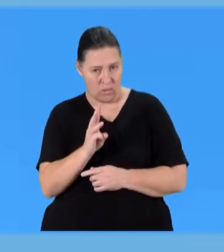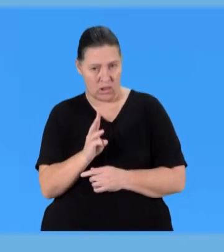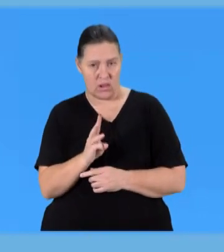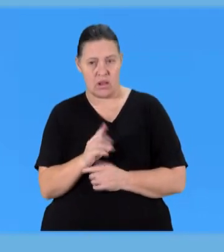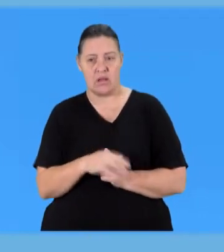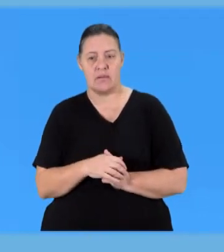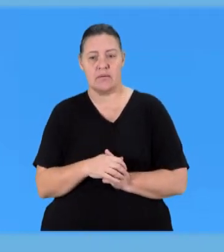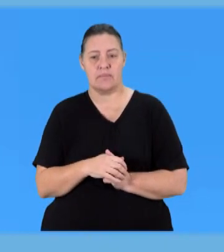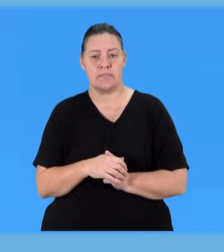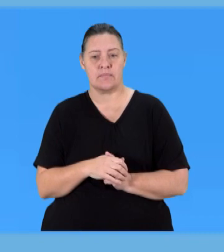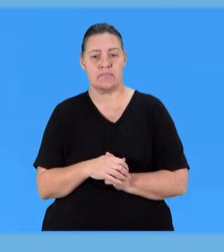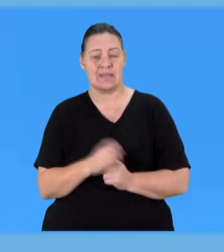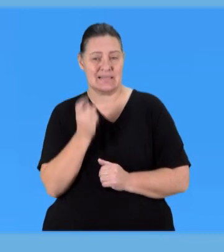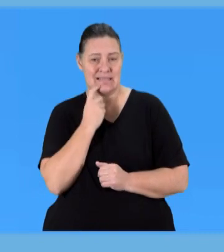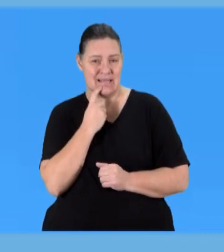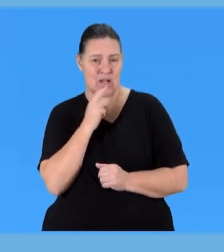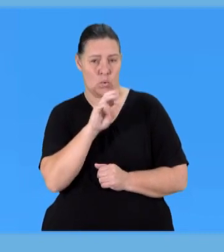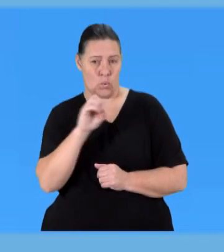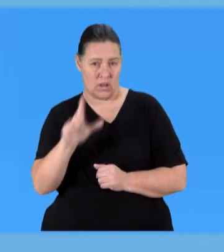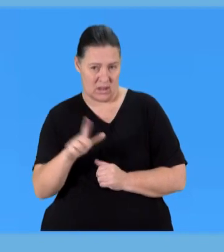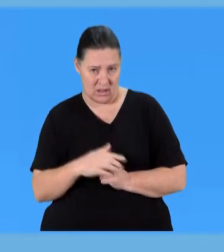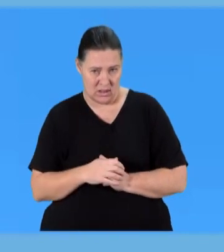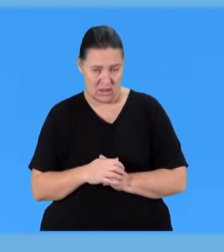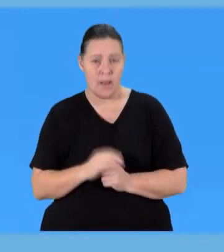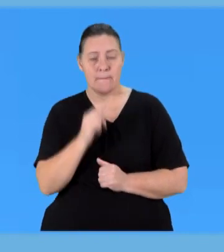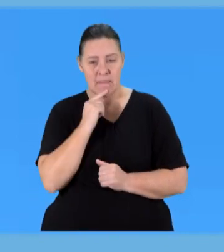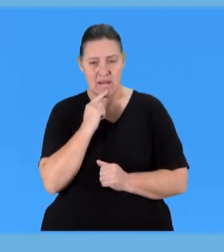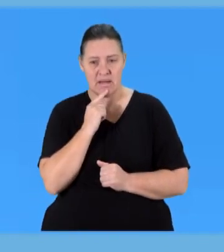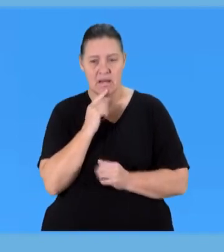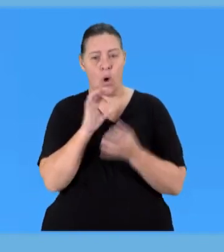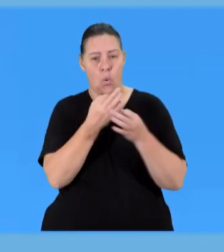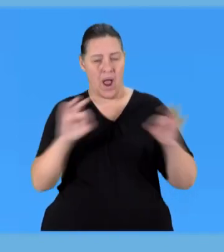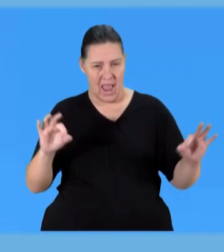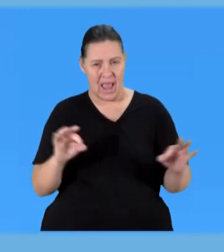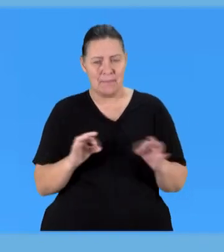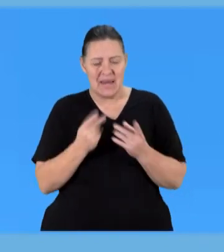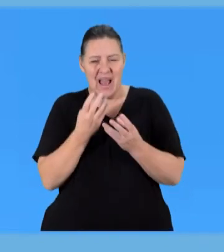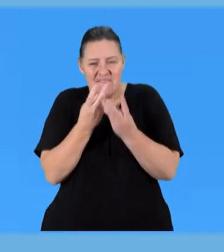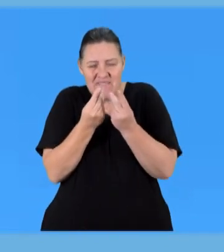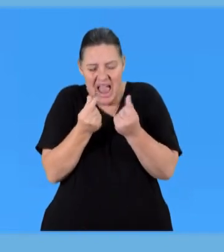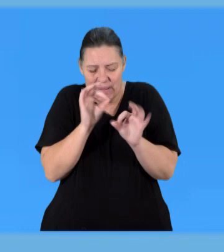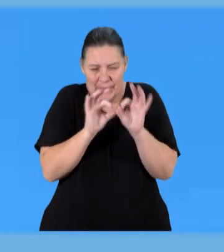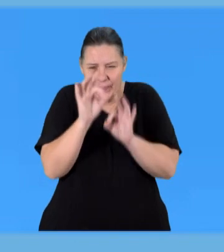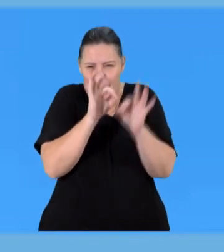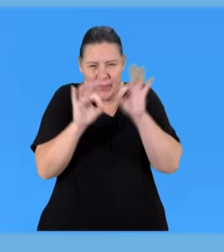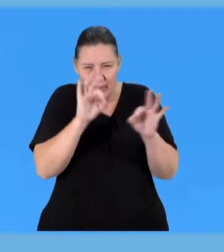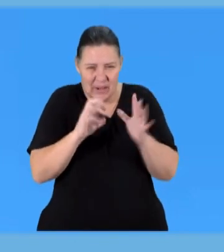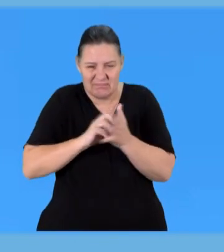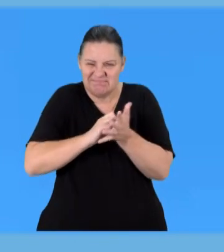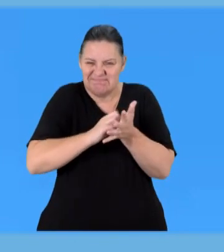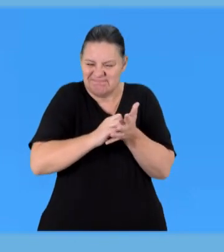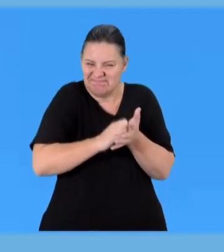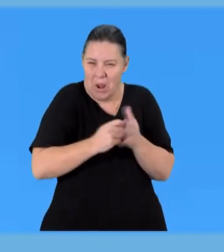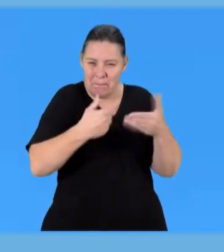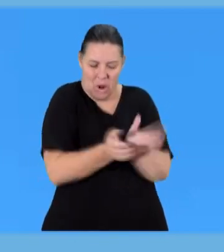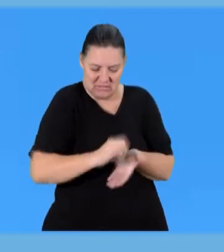is going to be our steel wool. Now remember that steel wool is a wire wool which is made of fine steel threads. We